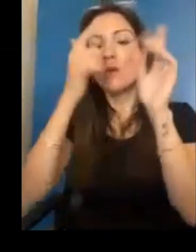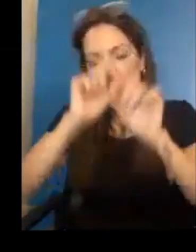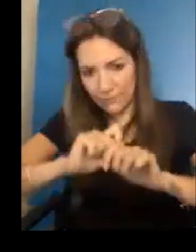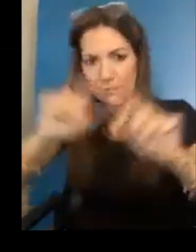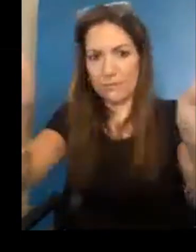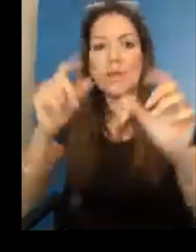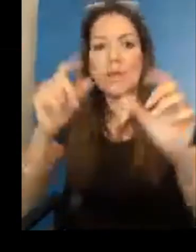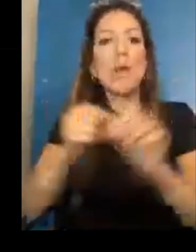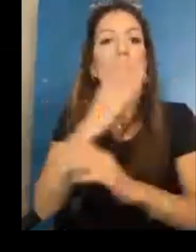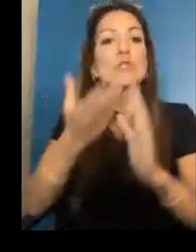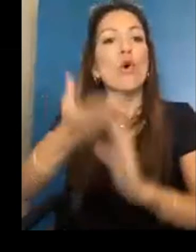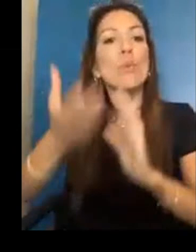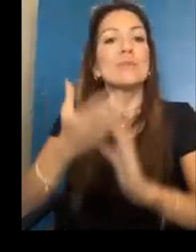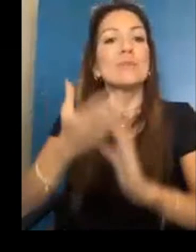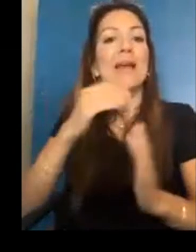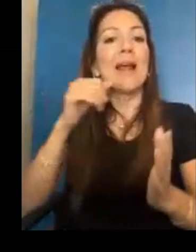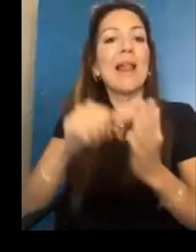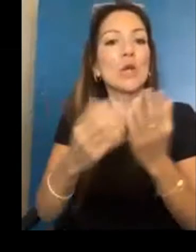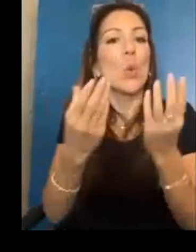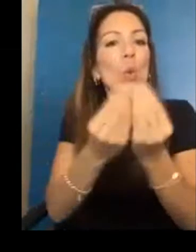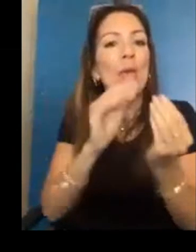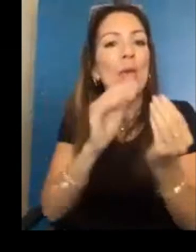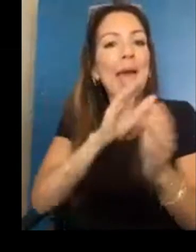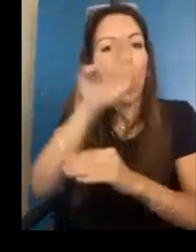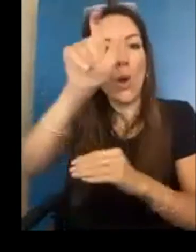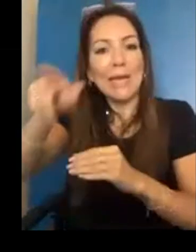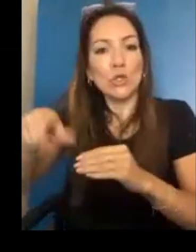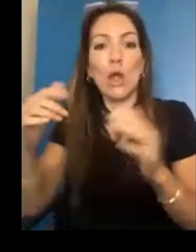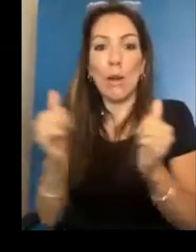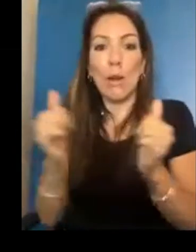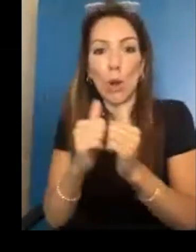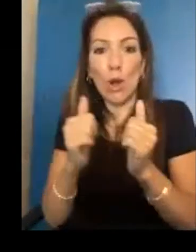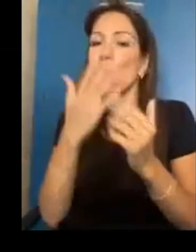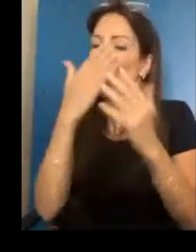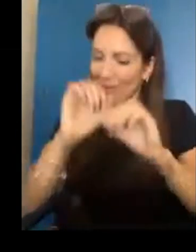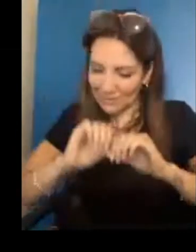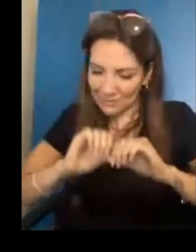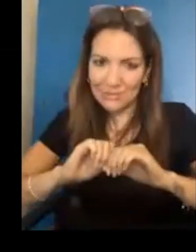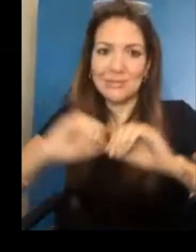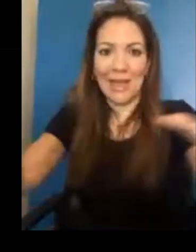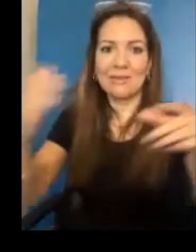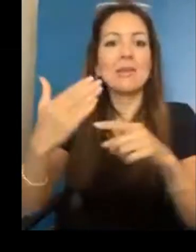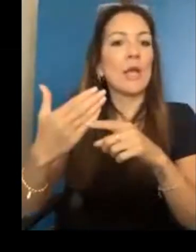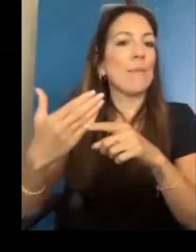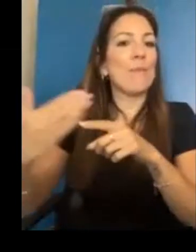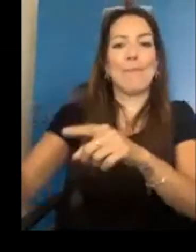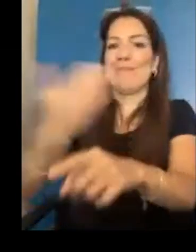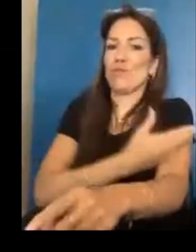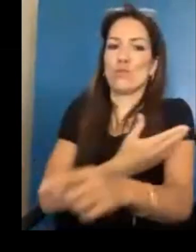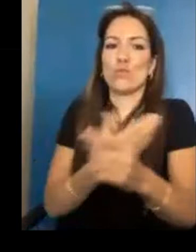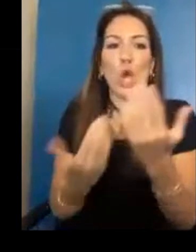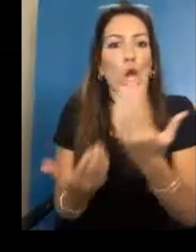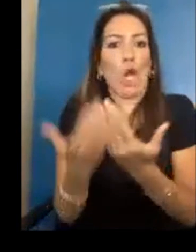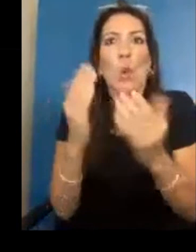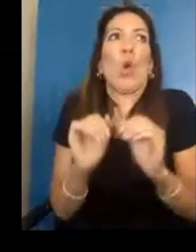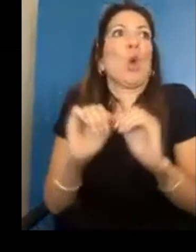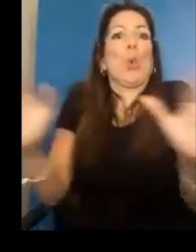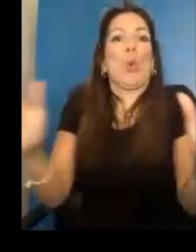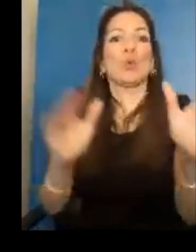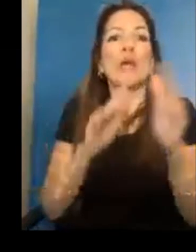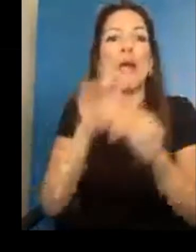with outpatient appointments are sent out ahead of those the new launch of the